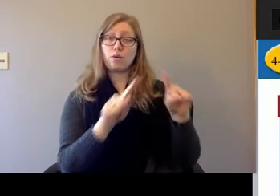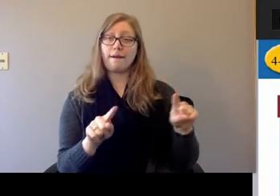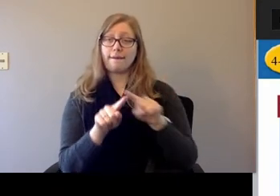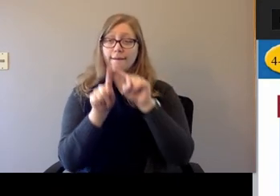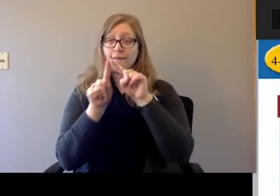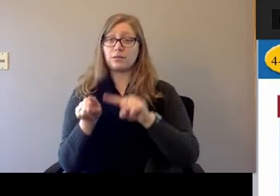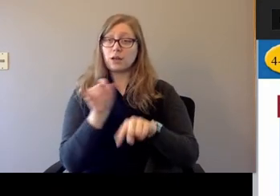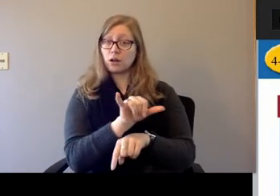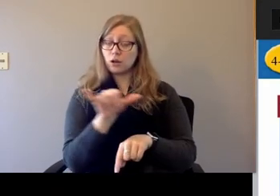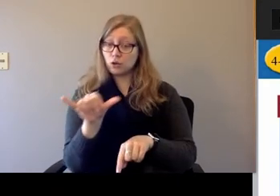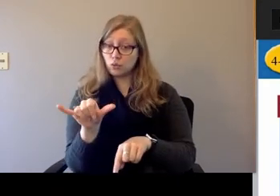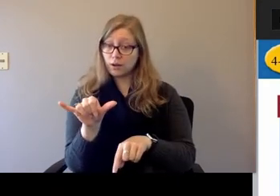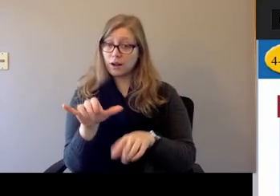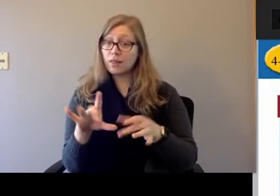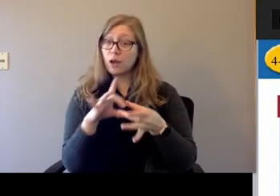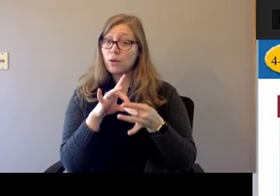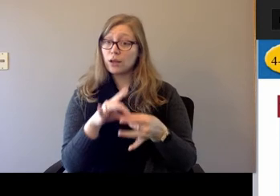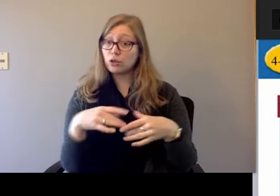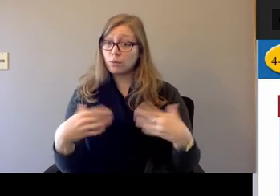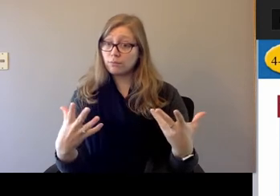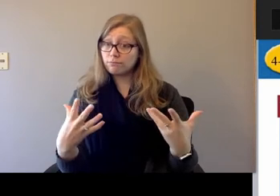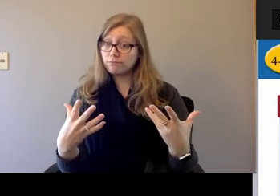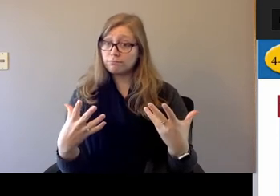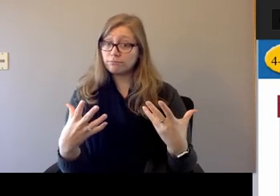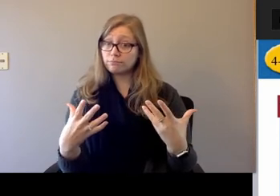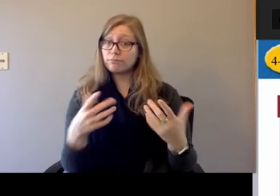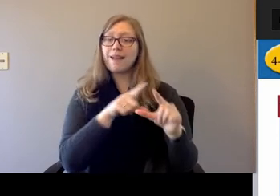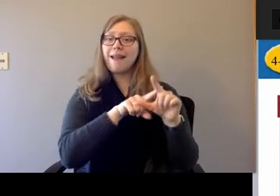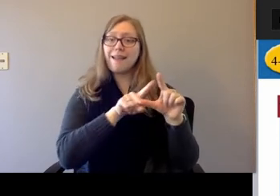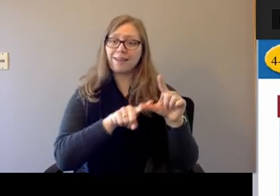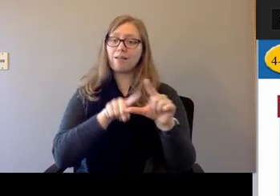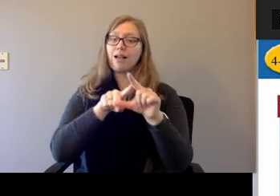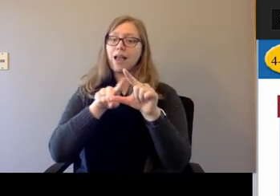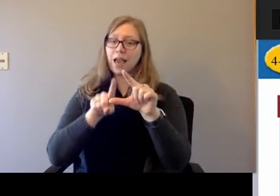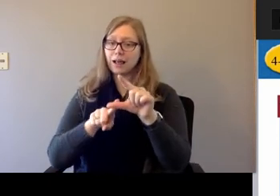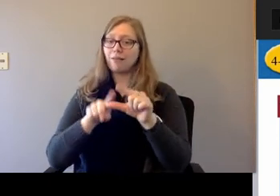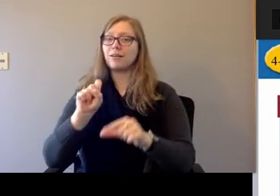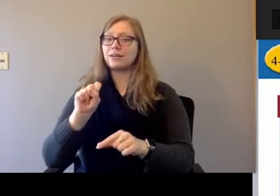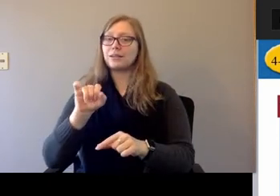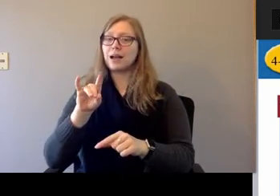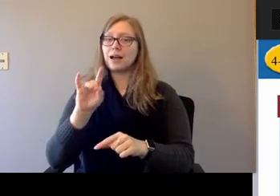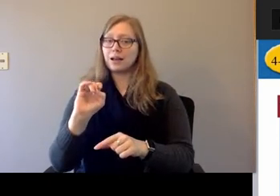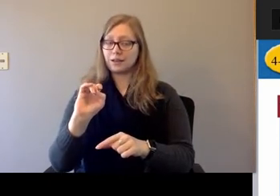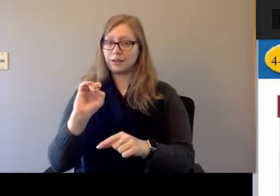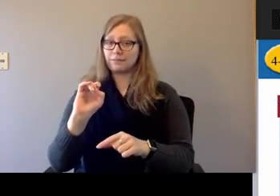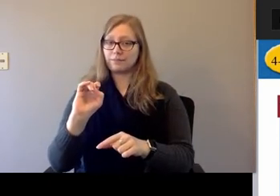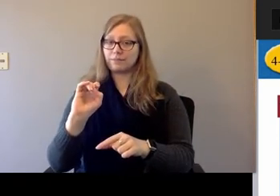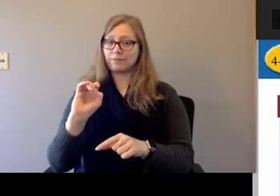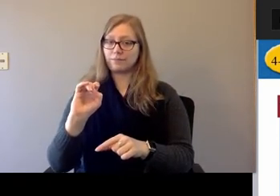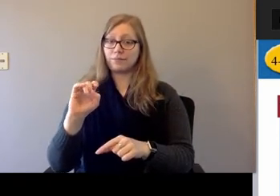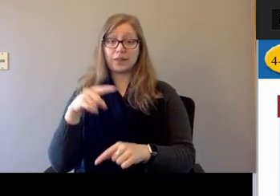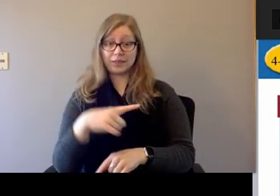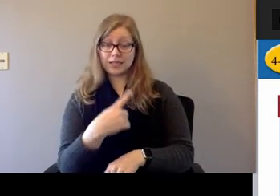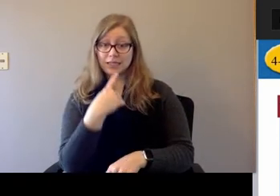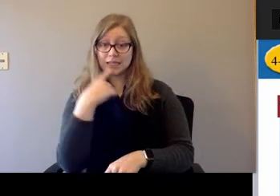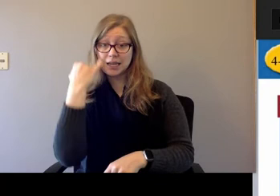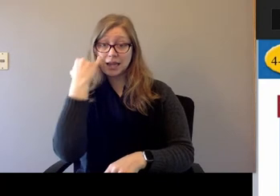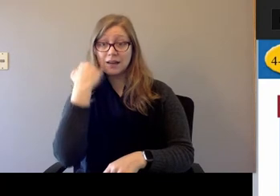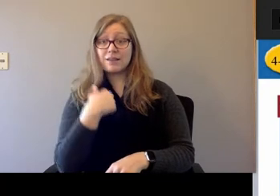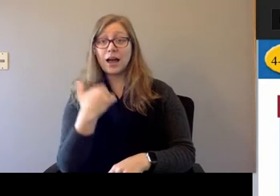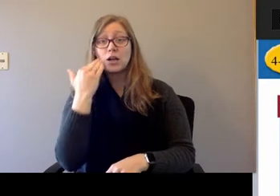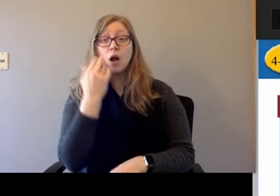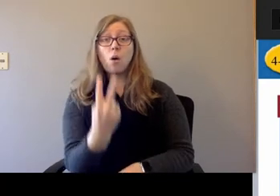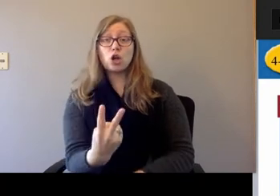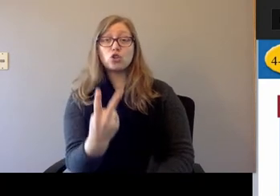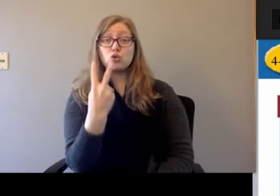is the relationship angle, angle, side. And this says that if I know two